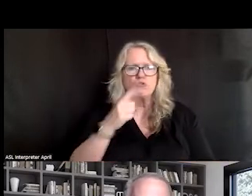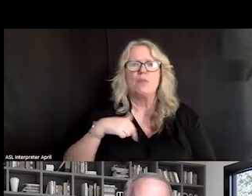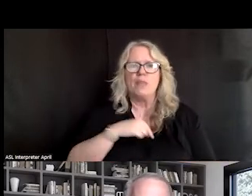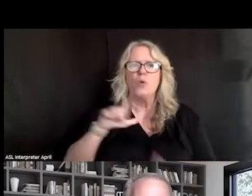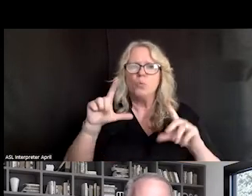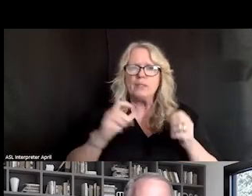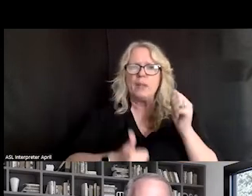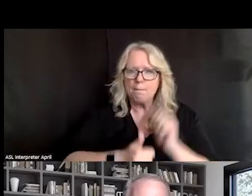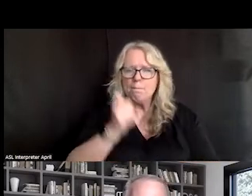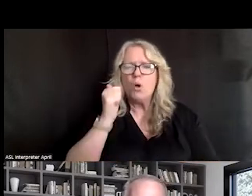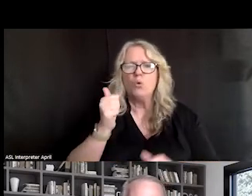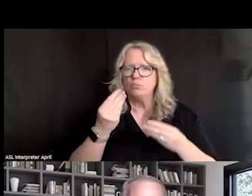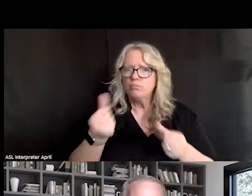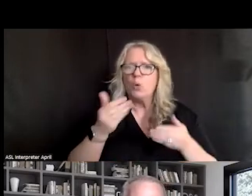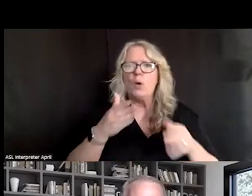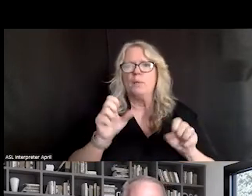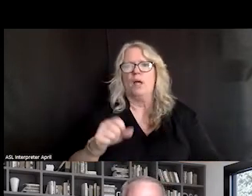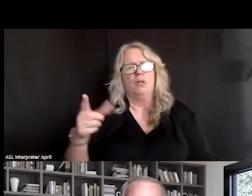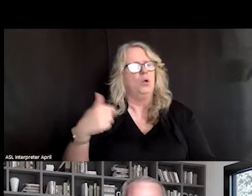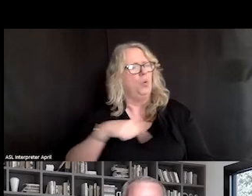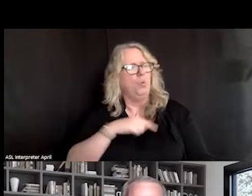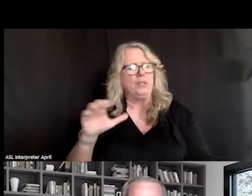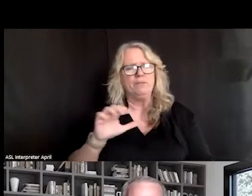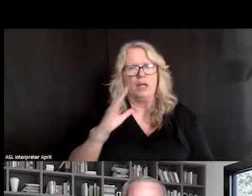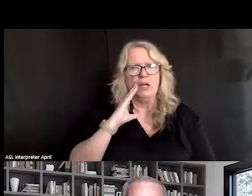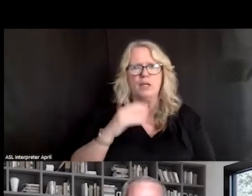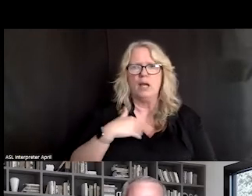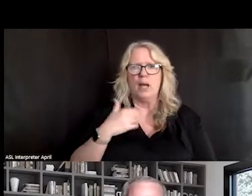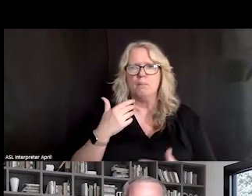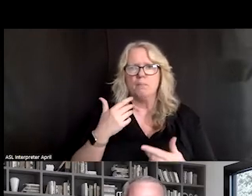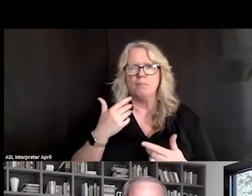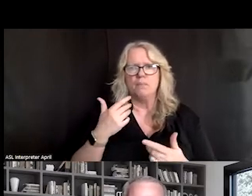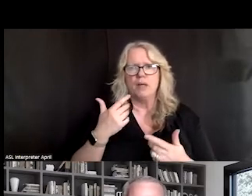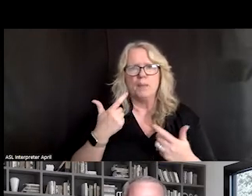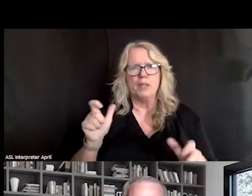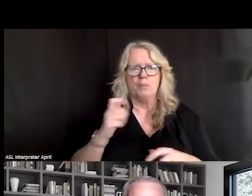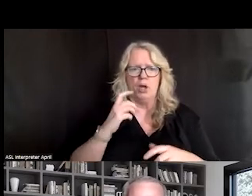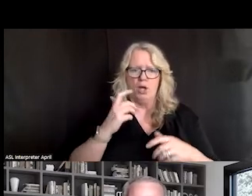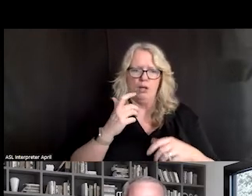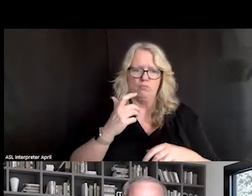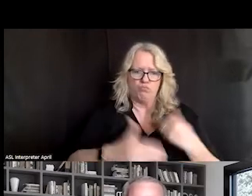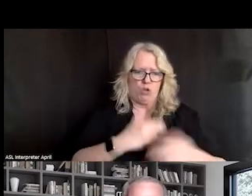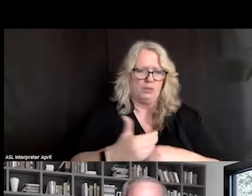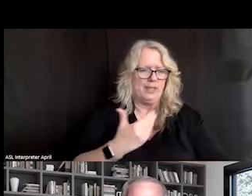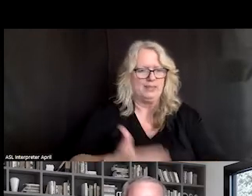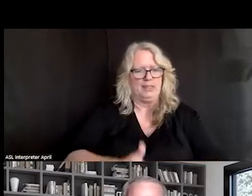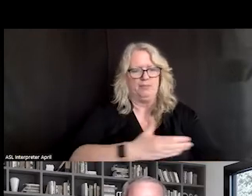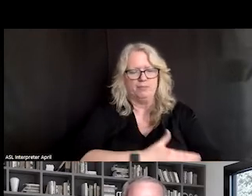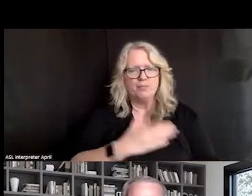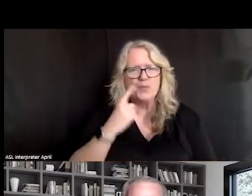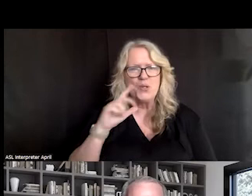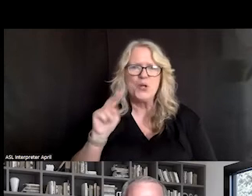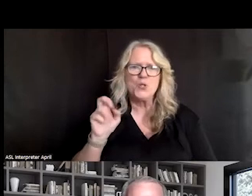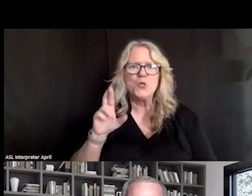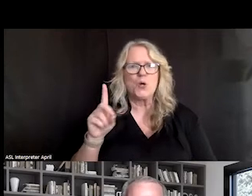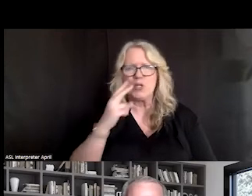most efficient way possible. Yeah, we've done, I'm a big lean process improvement, nerd. And